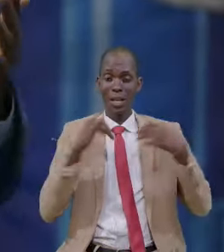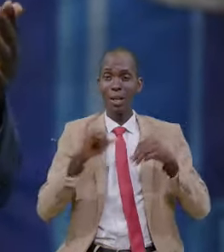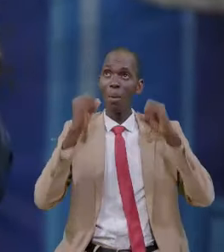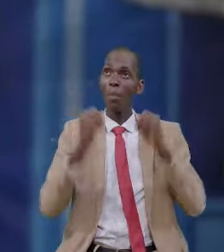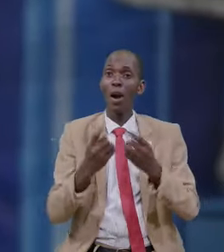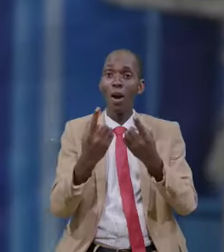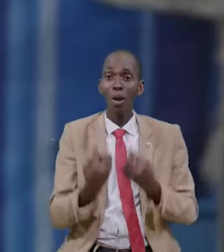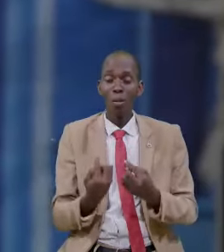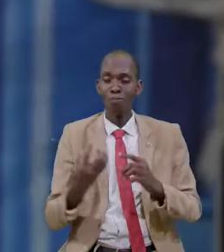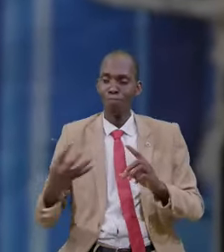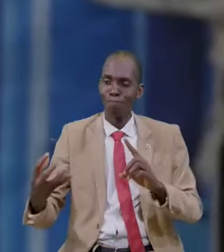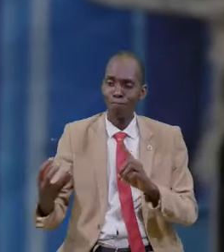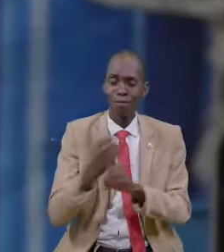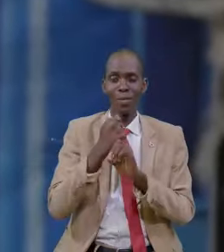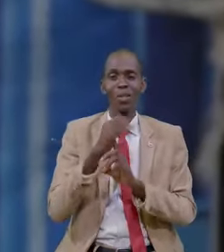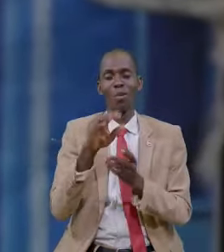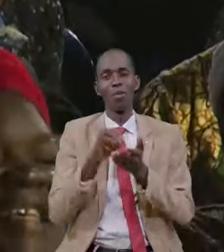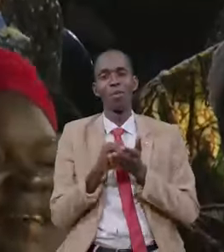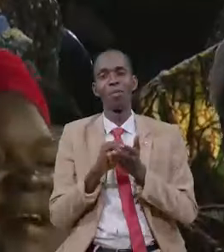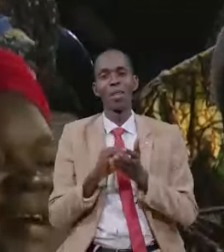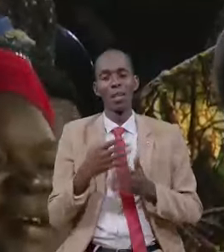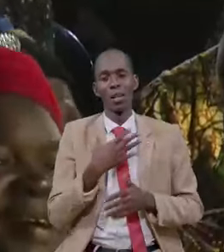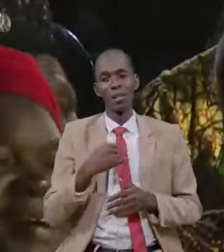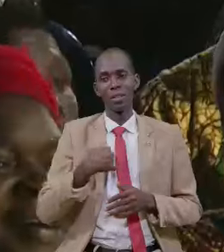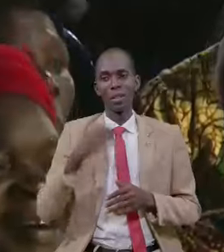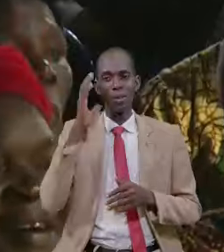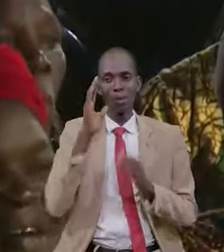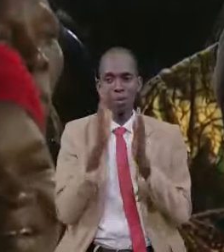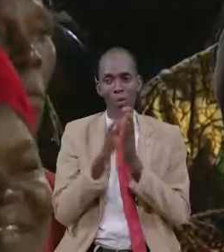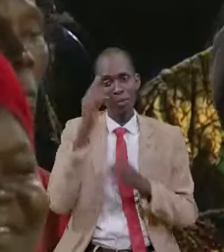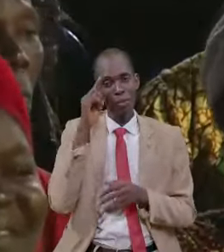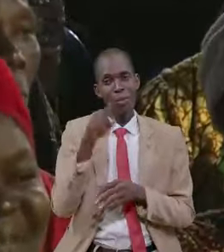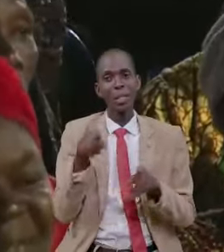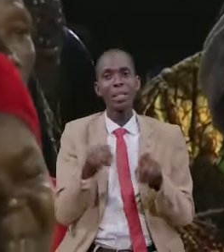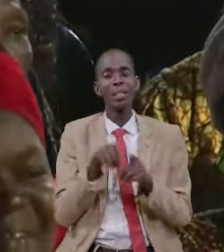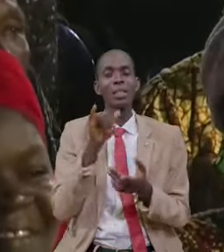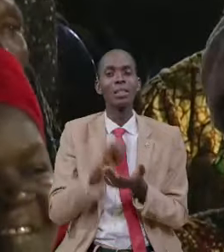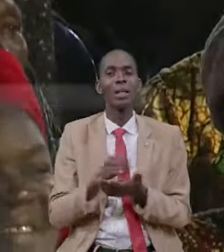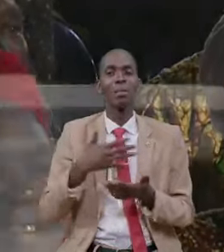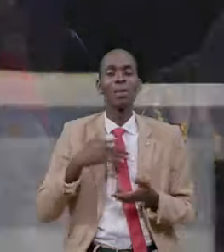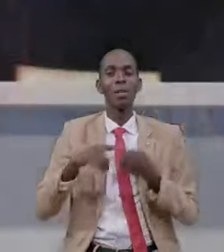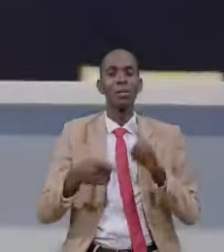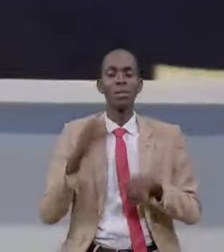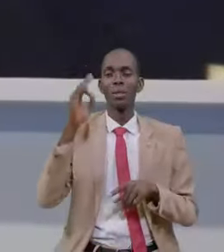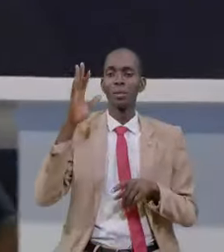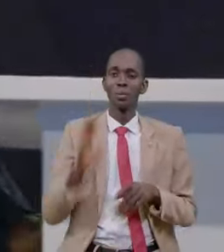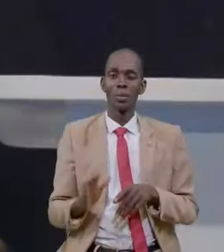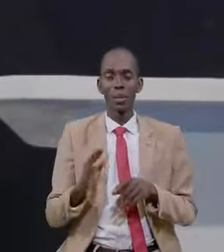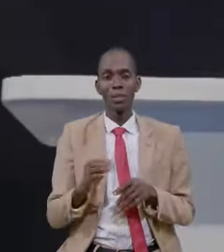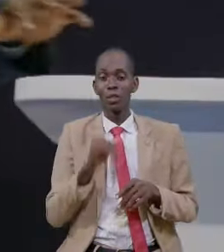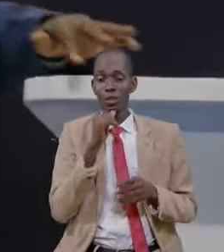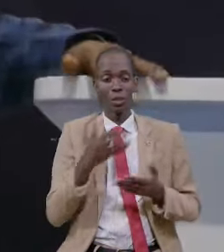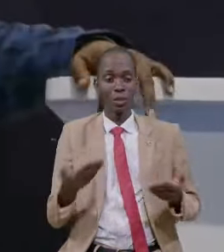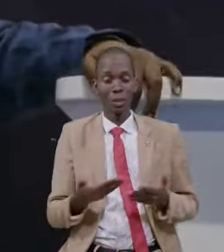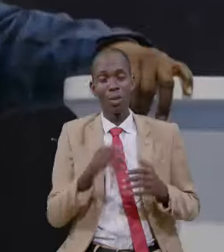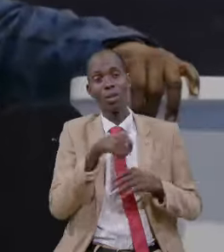And I am going to pray for you. Like that, my friend minister overseas, like he prayed for